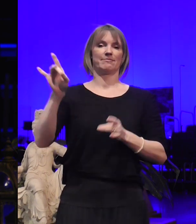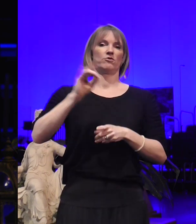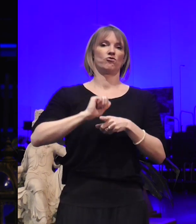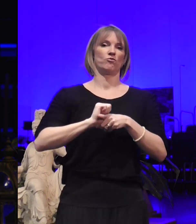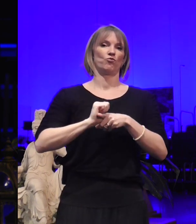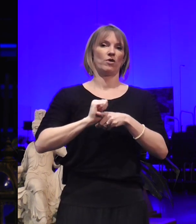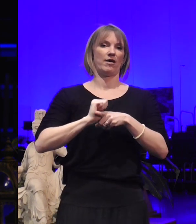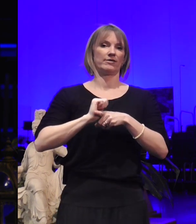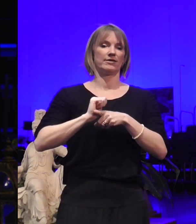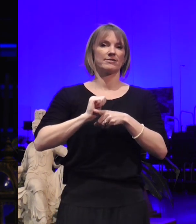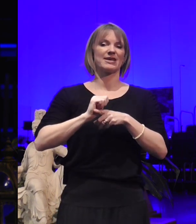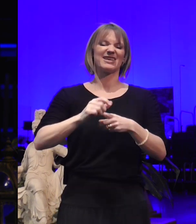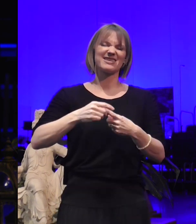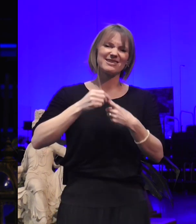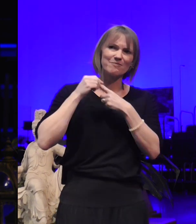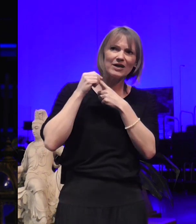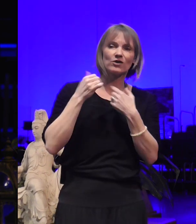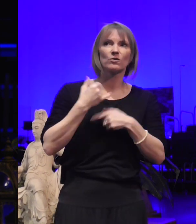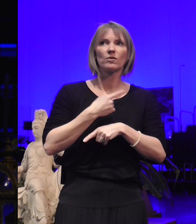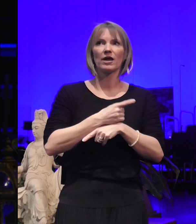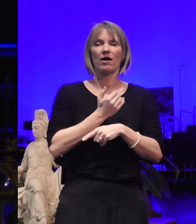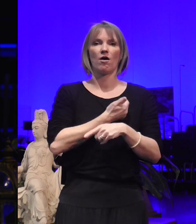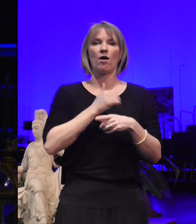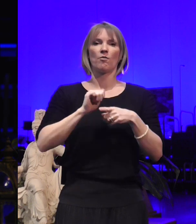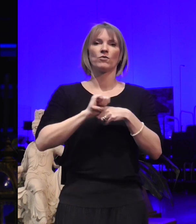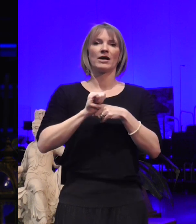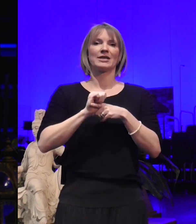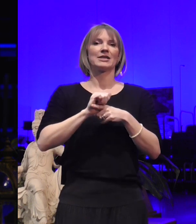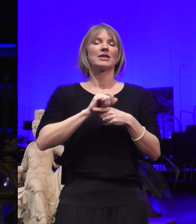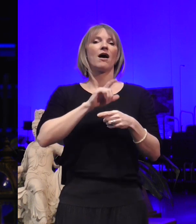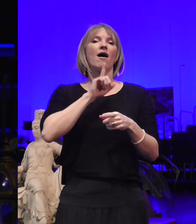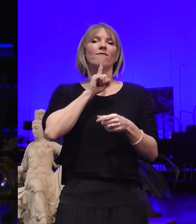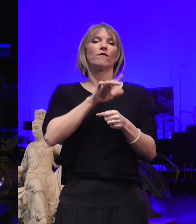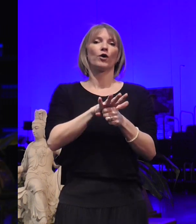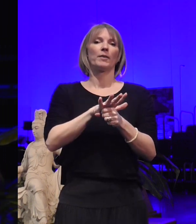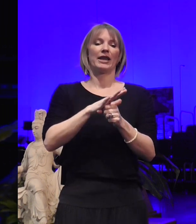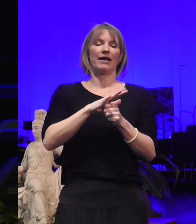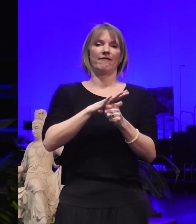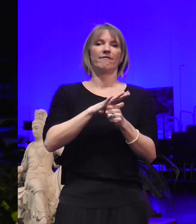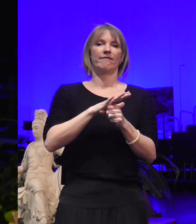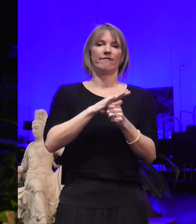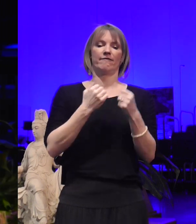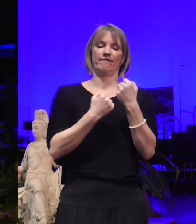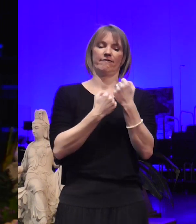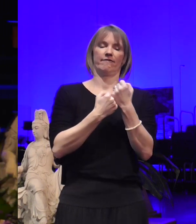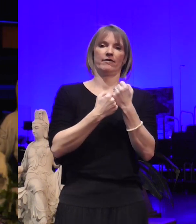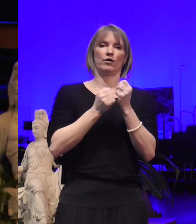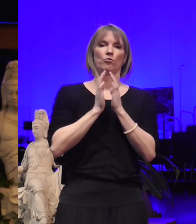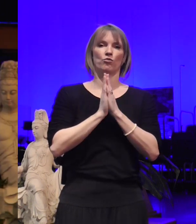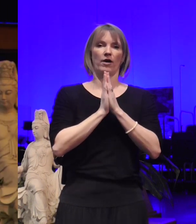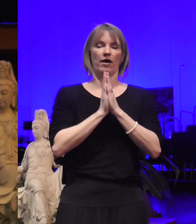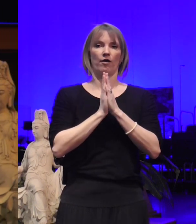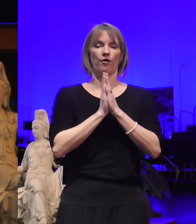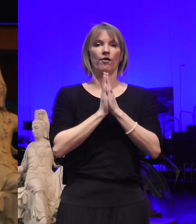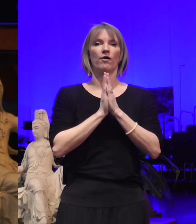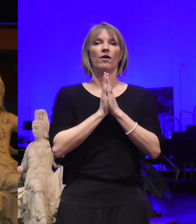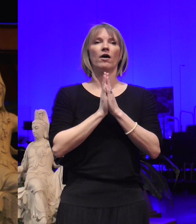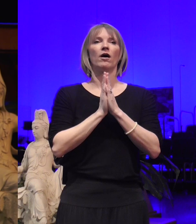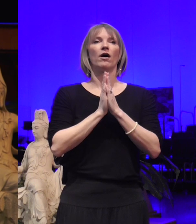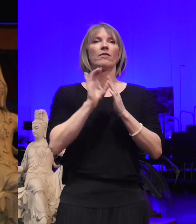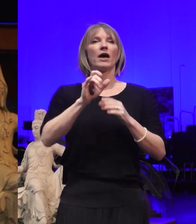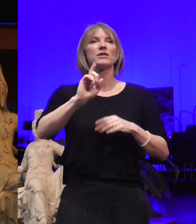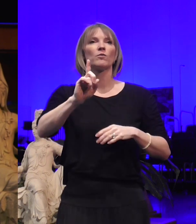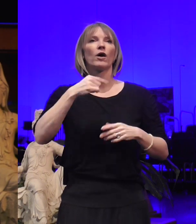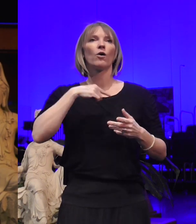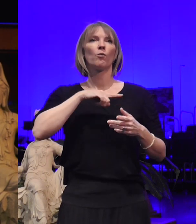practice, especially the practice today of affirmative prayer, where we unearth,